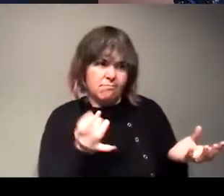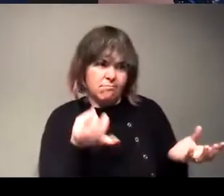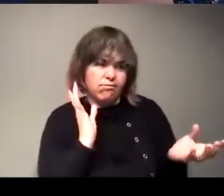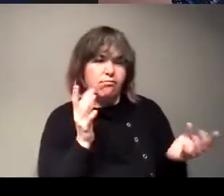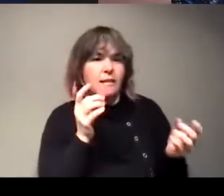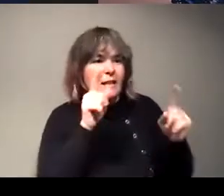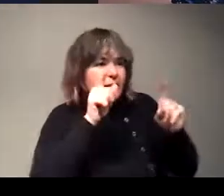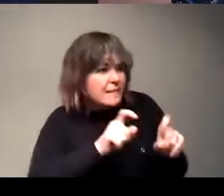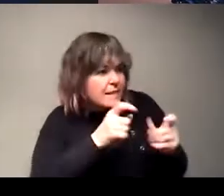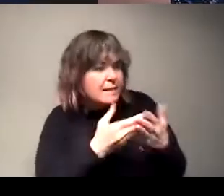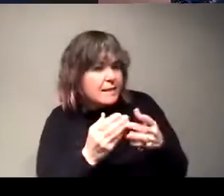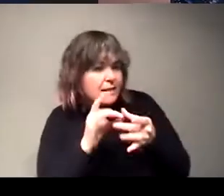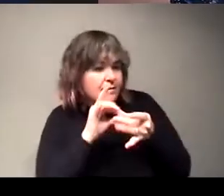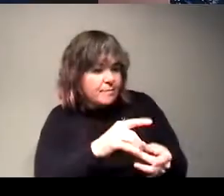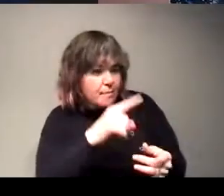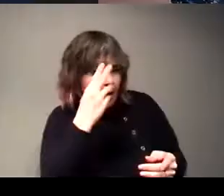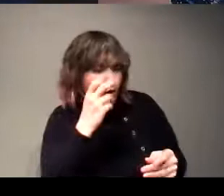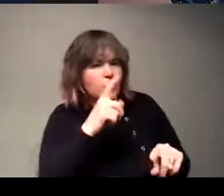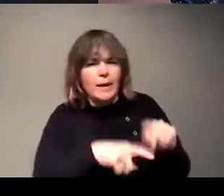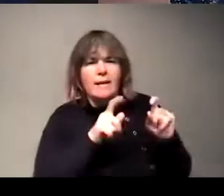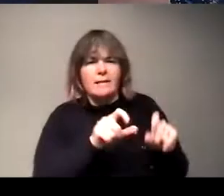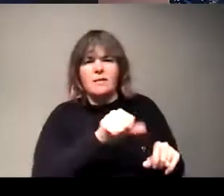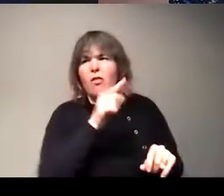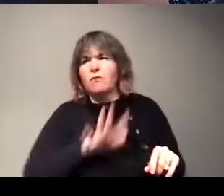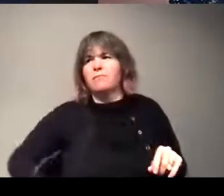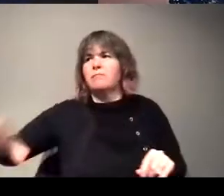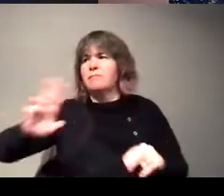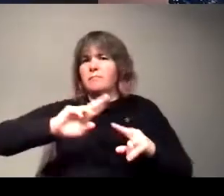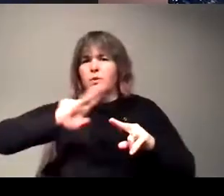test things around black holes that you can't test anywhere else in the universe.